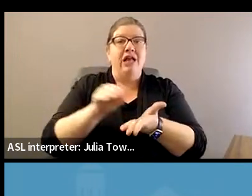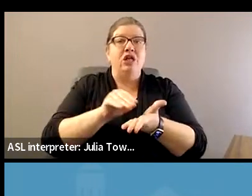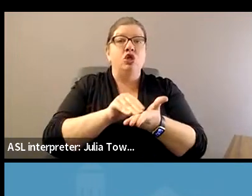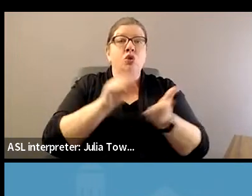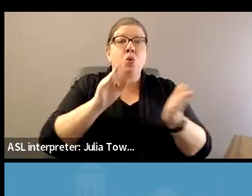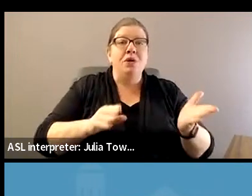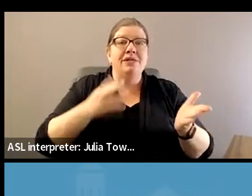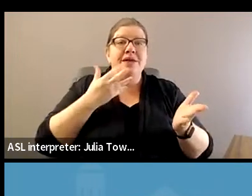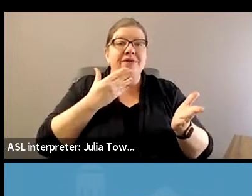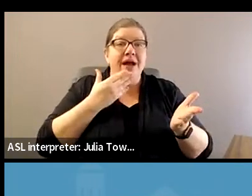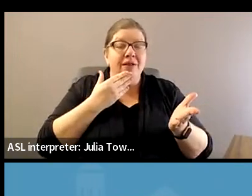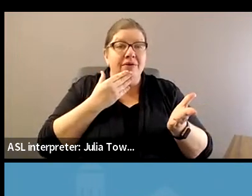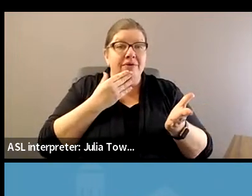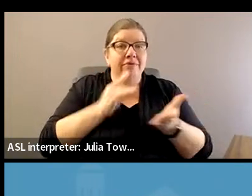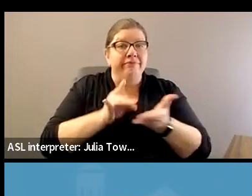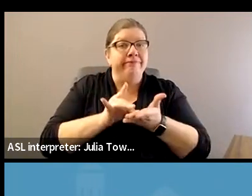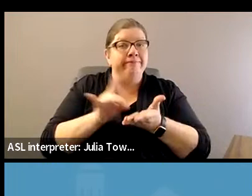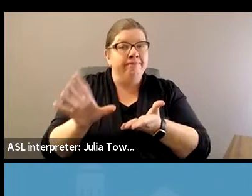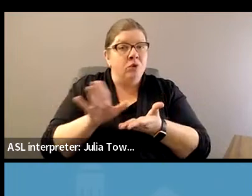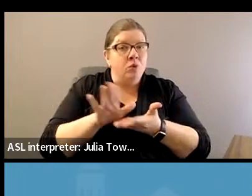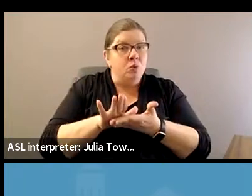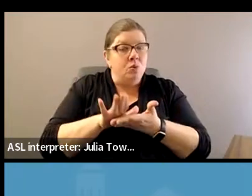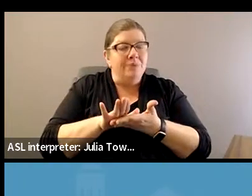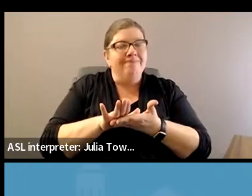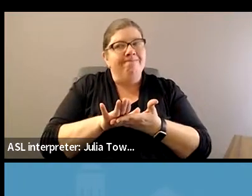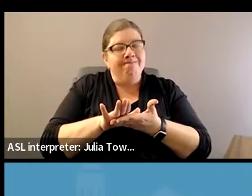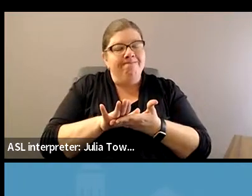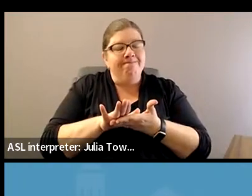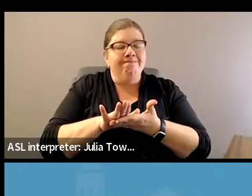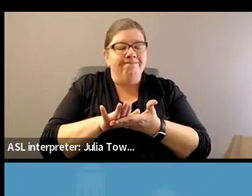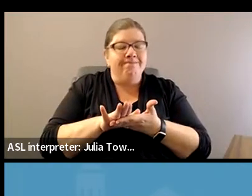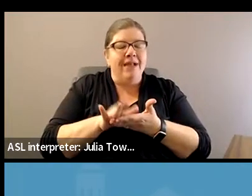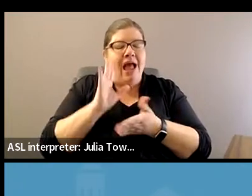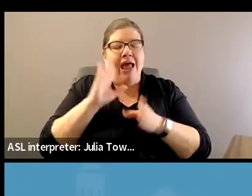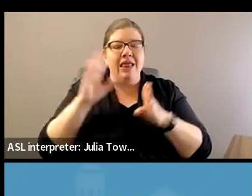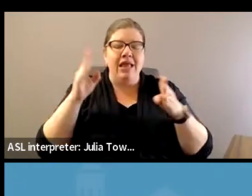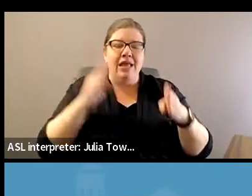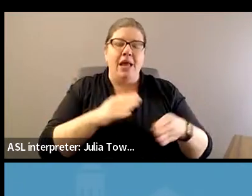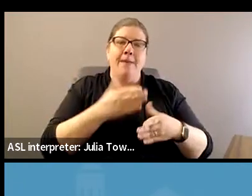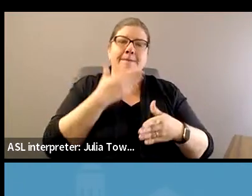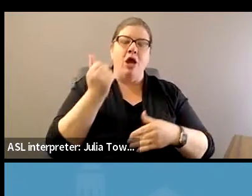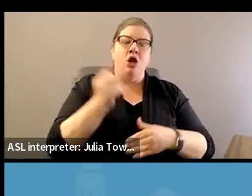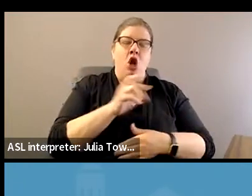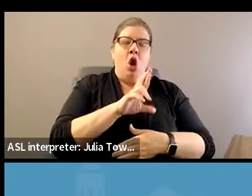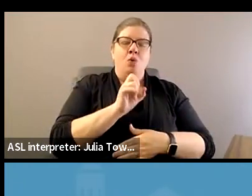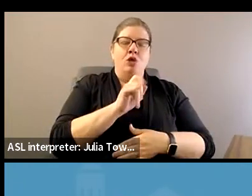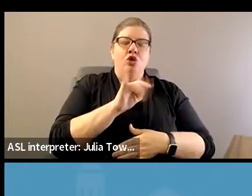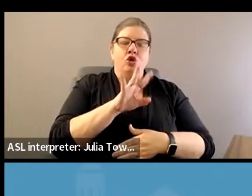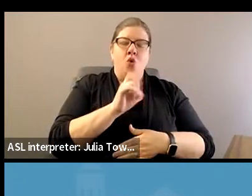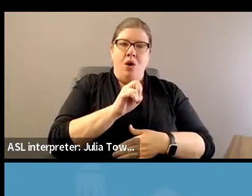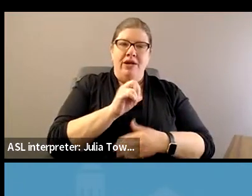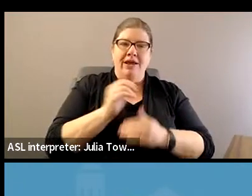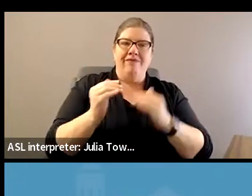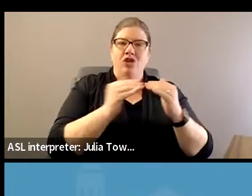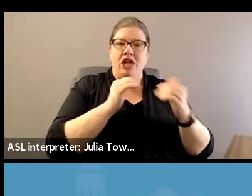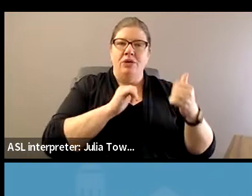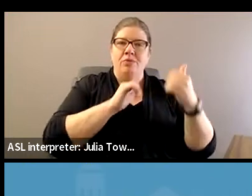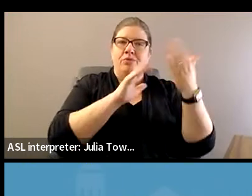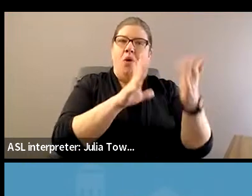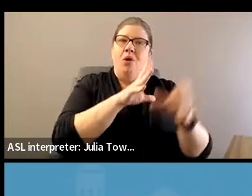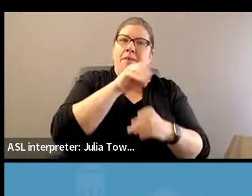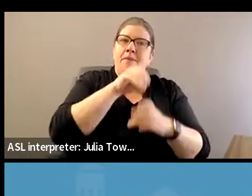And I would hold that a restorative justice approach holds a part of this process and part of